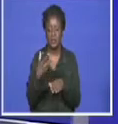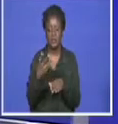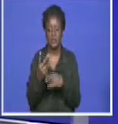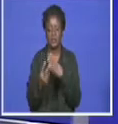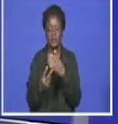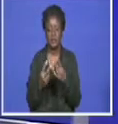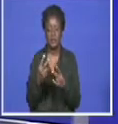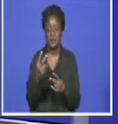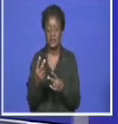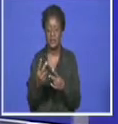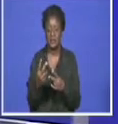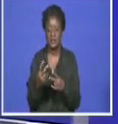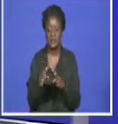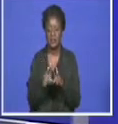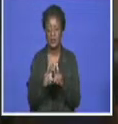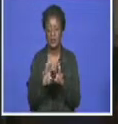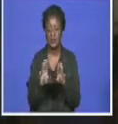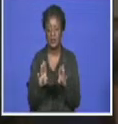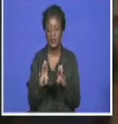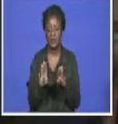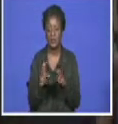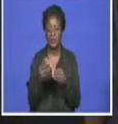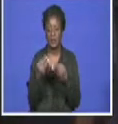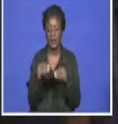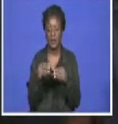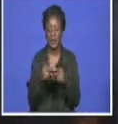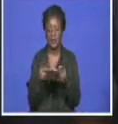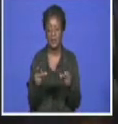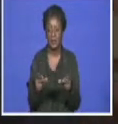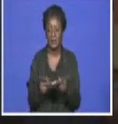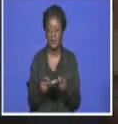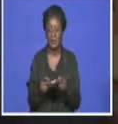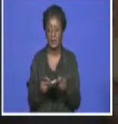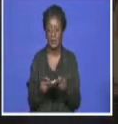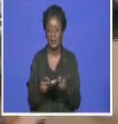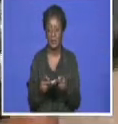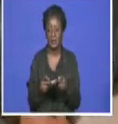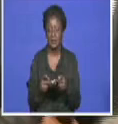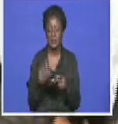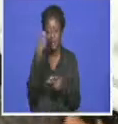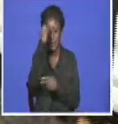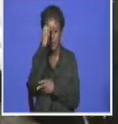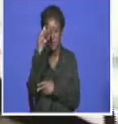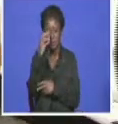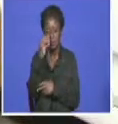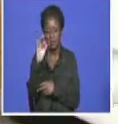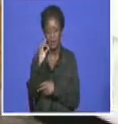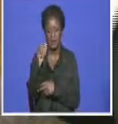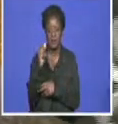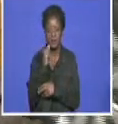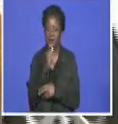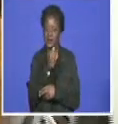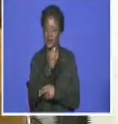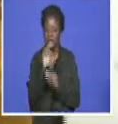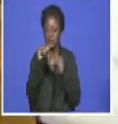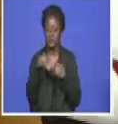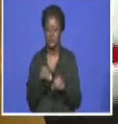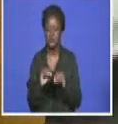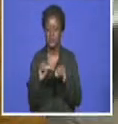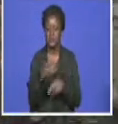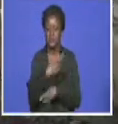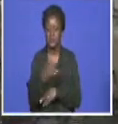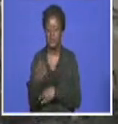Street Open Marketplace. Upon his arrival at the site, the Minister of Agriculture and Marine Resources, the Honourable